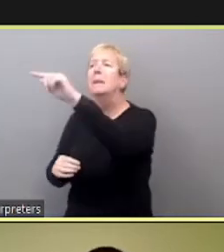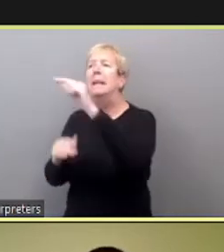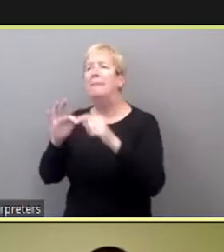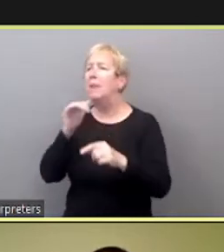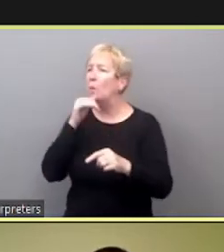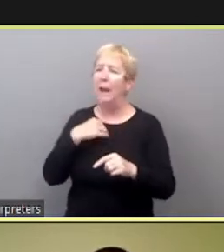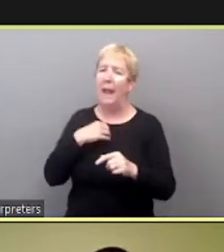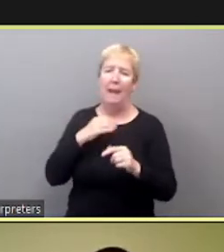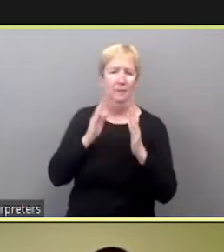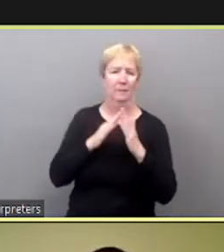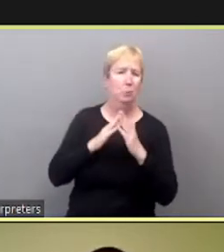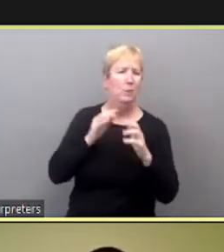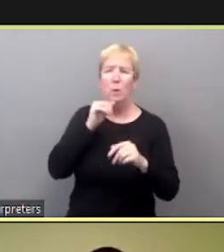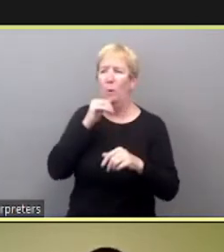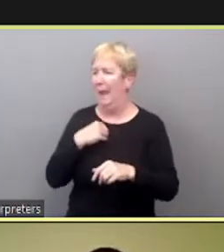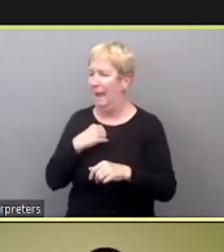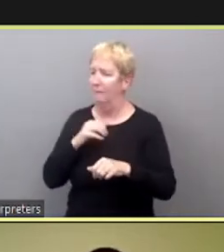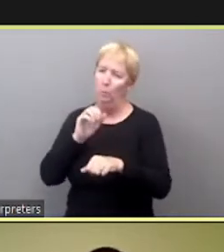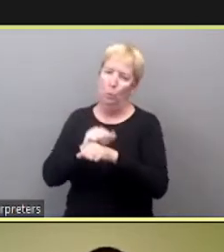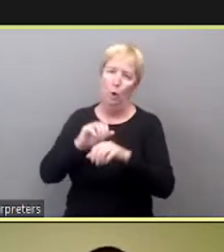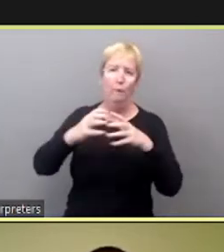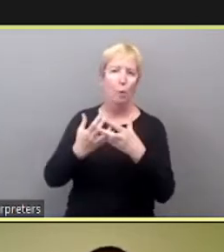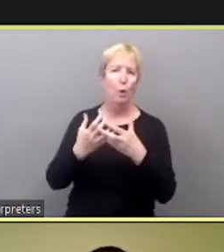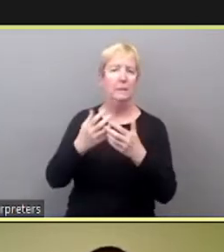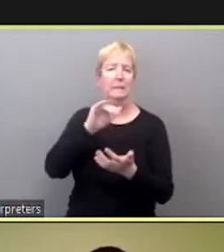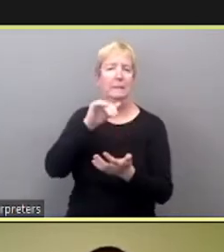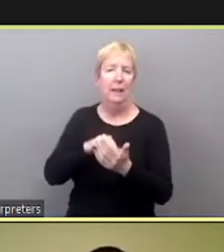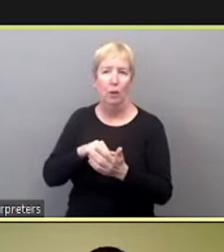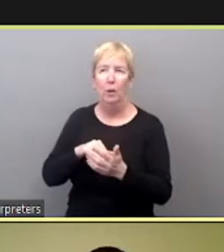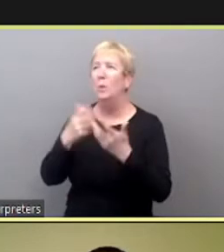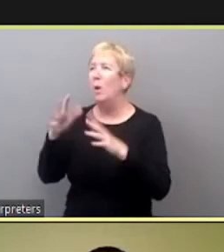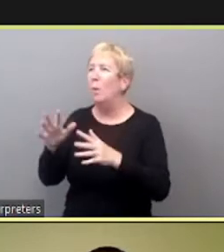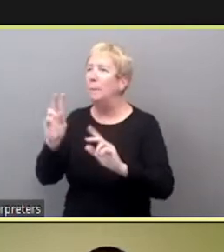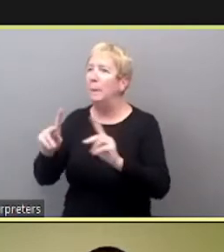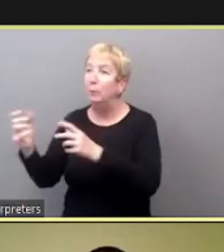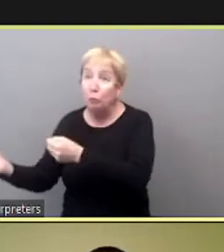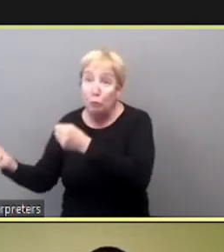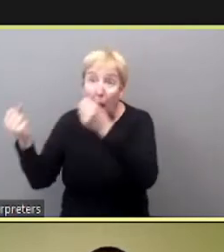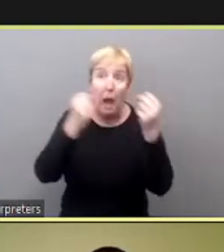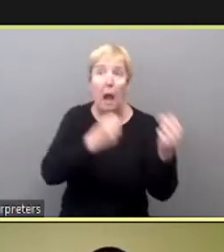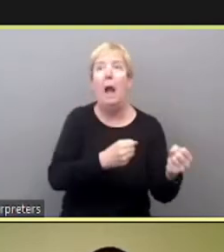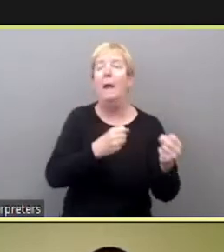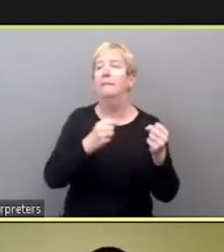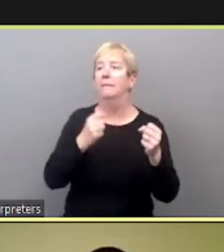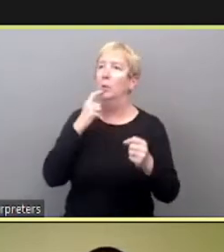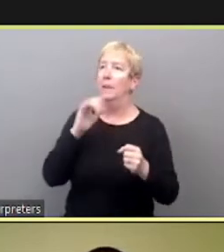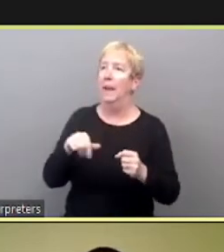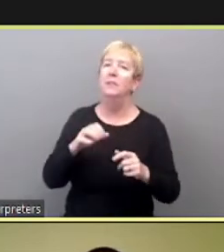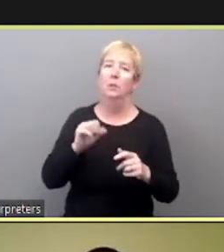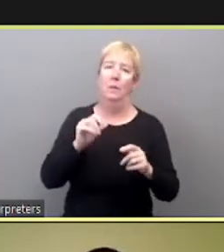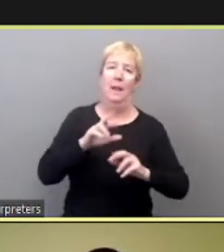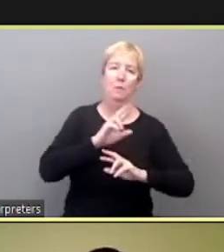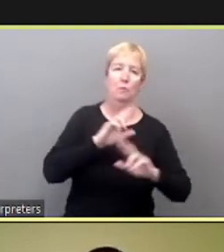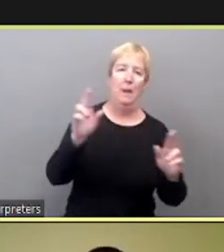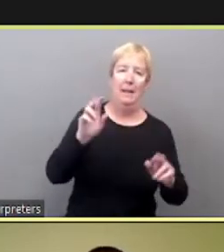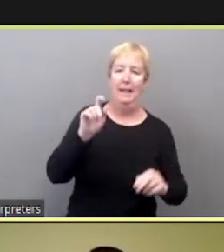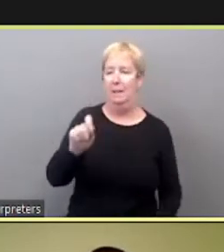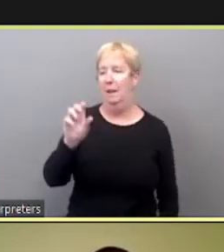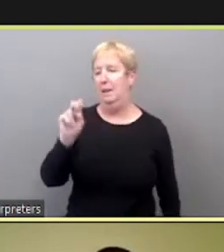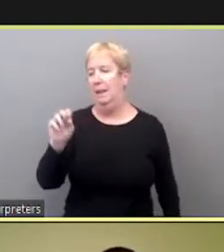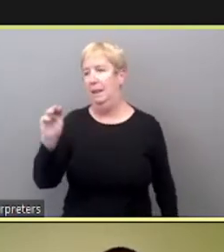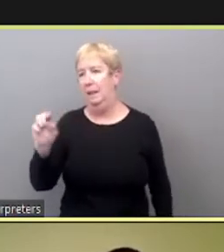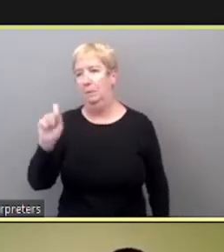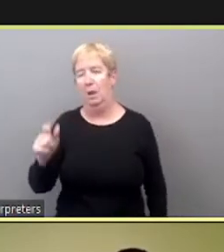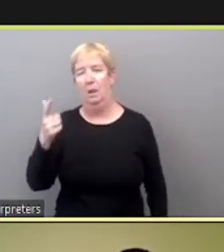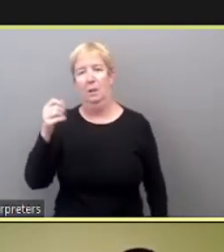one, might have to drive, miles to visit. So the ready.nm.gov has centralized